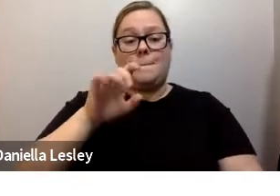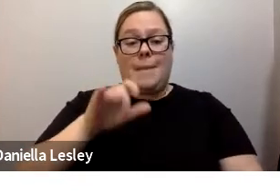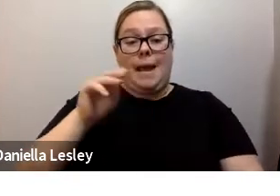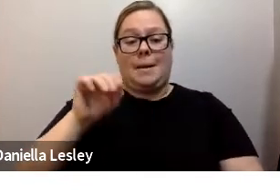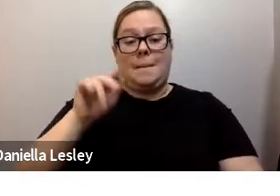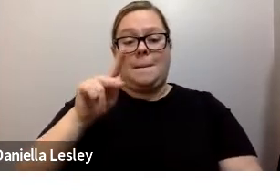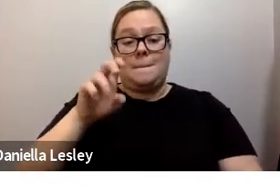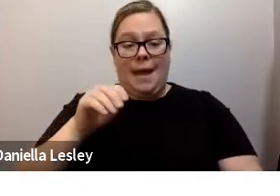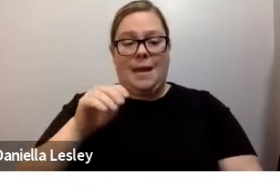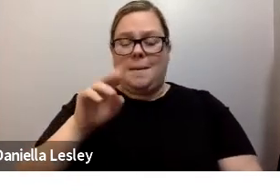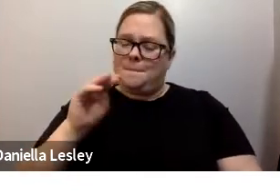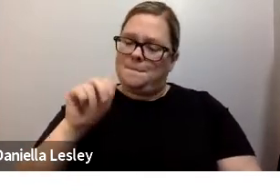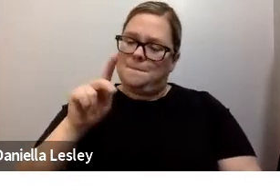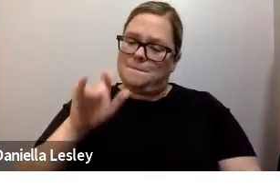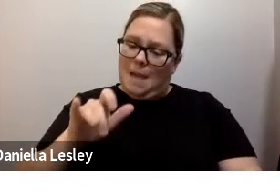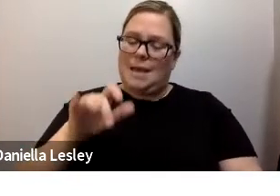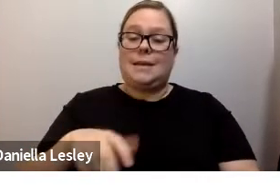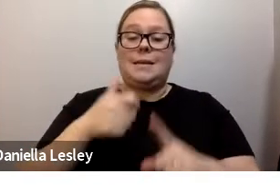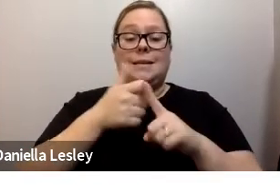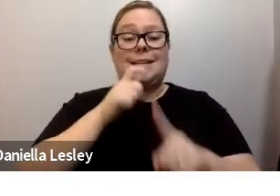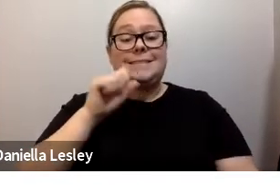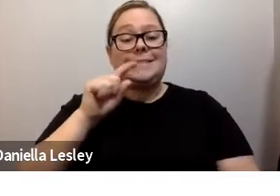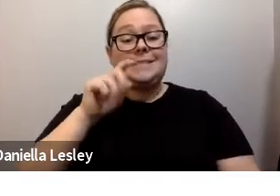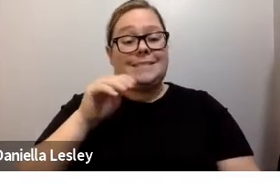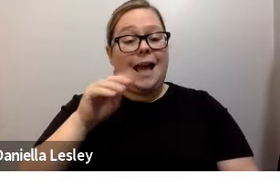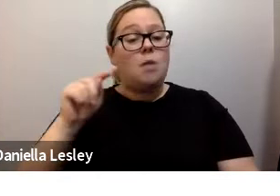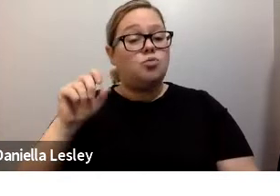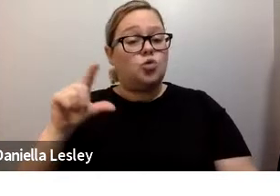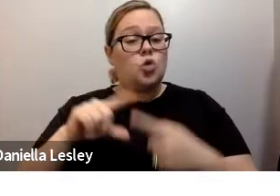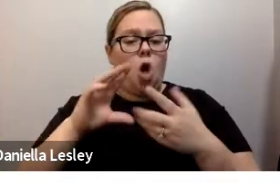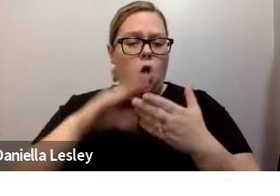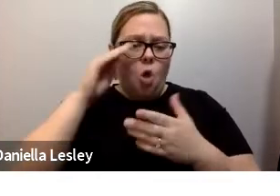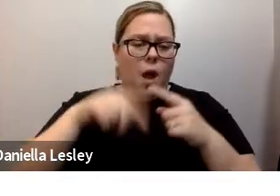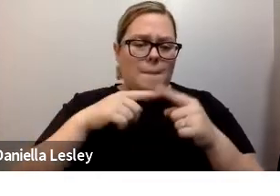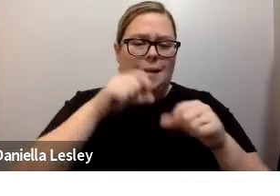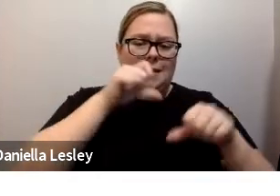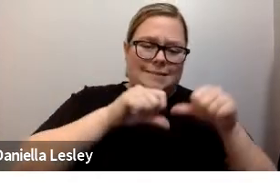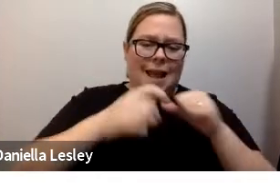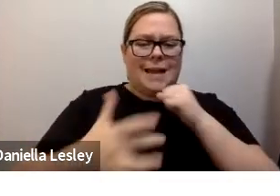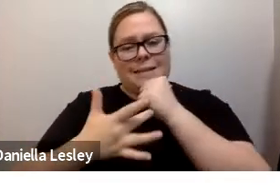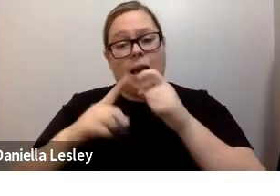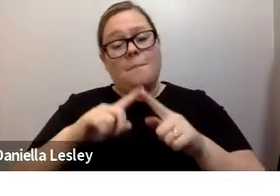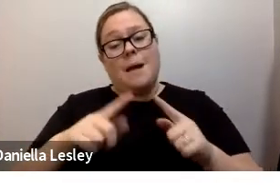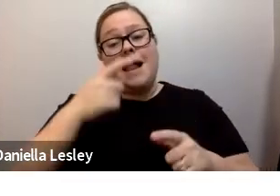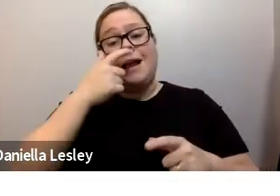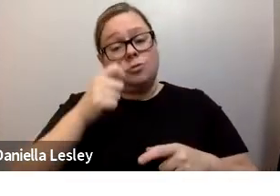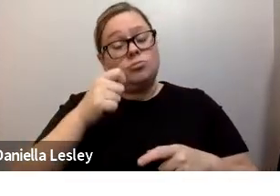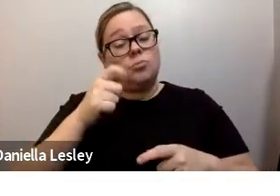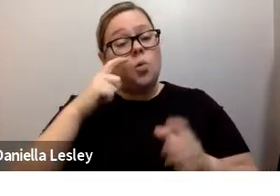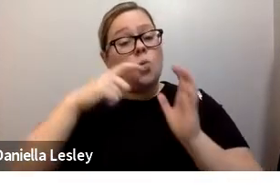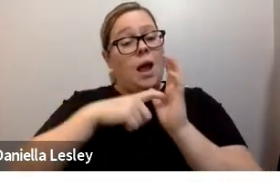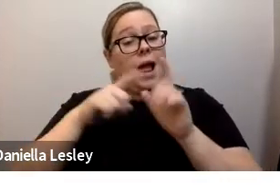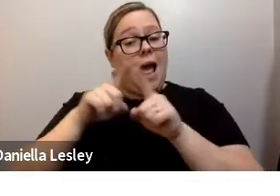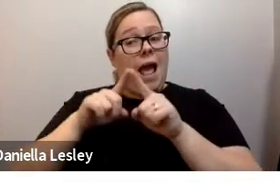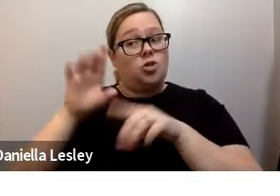kids how to learn about science and technology. But interestingly, it gets recognized by the computer as a